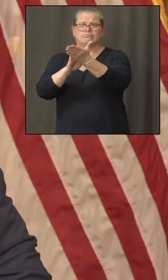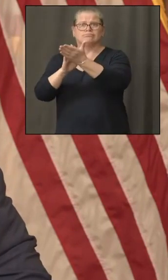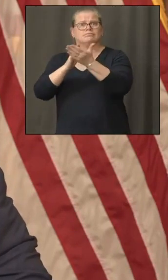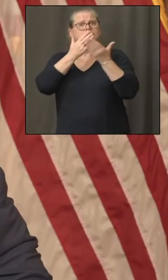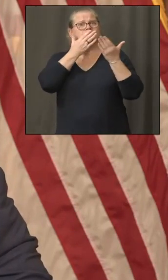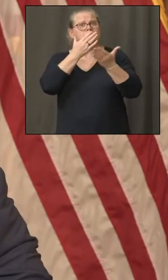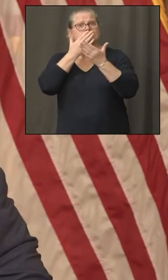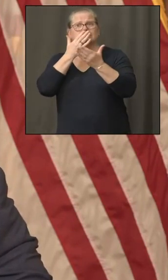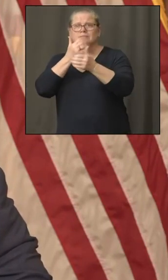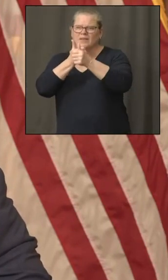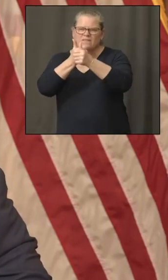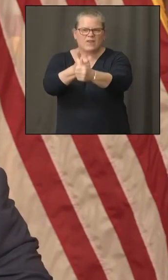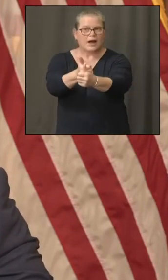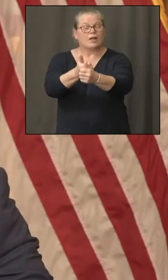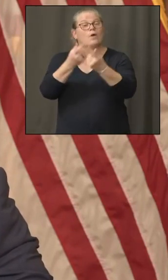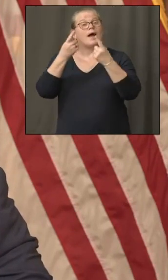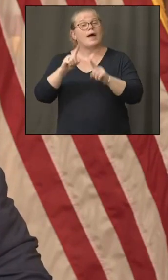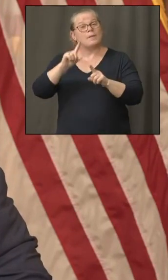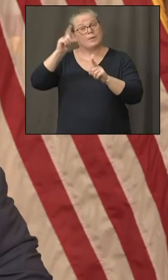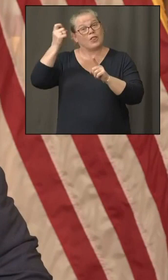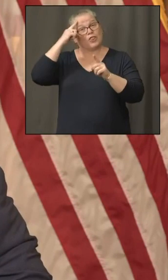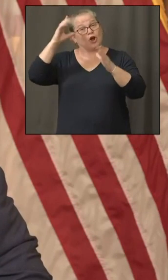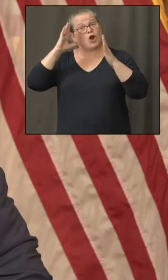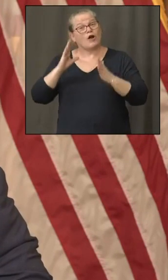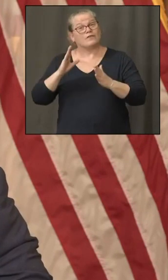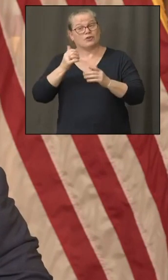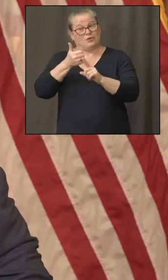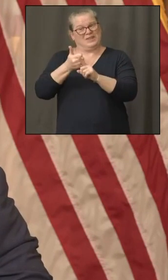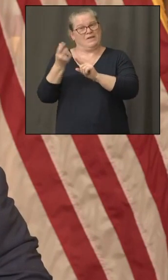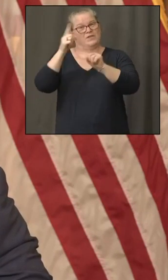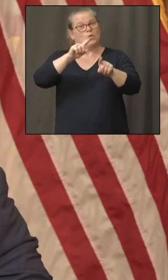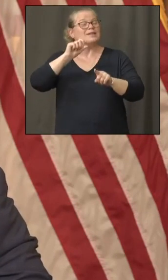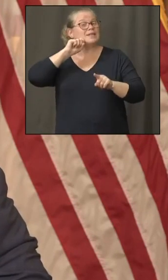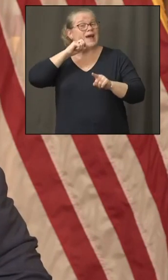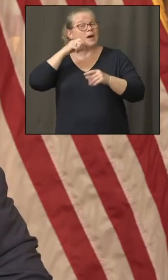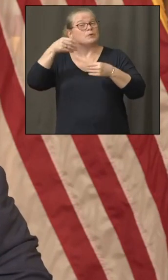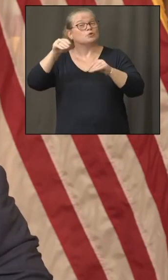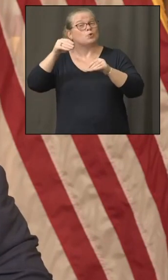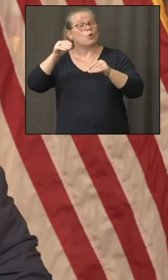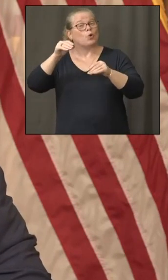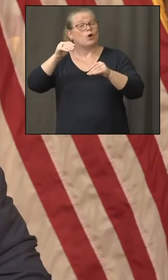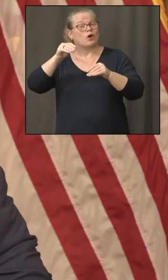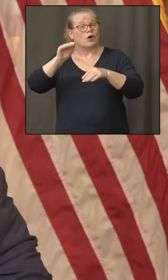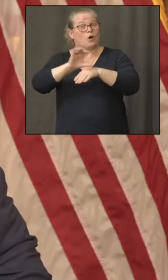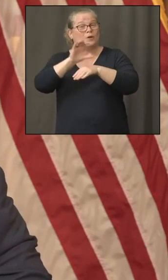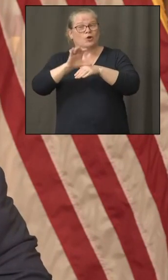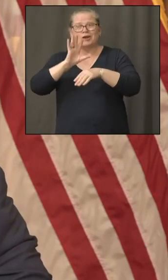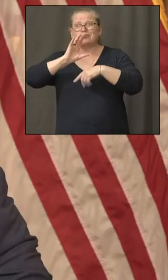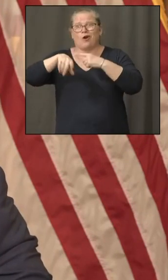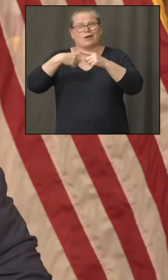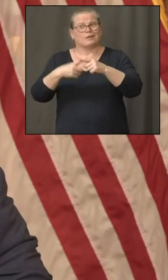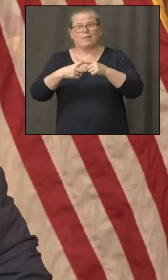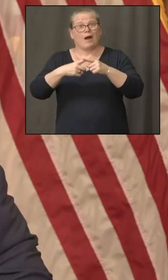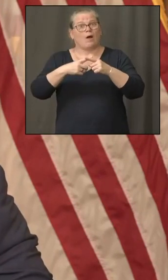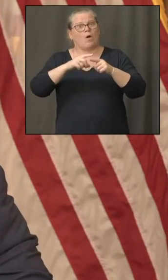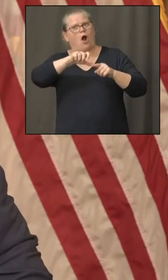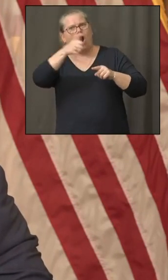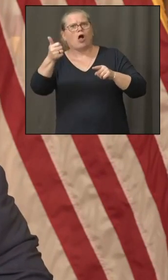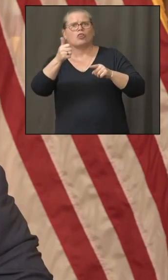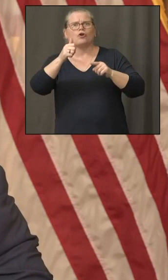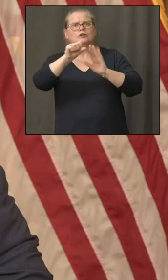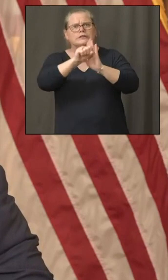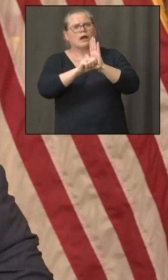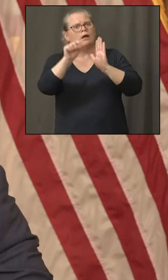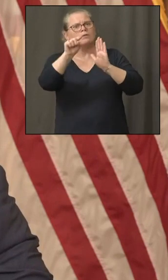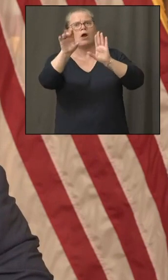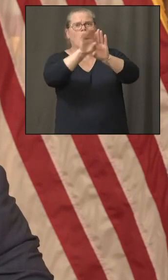at the Apple store and talked about how the Apple stores are closing across the country, but not here in Connecticut. I know I was out and about this weekend and